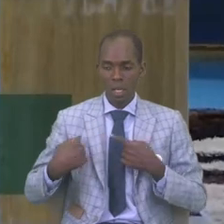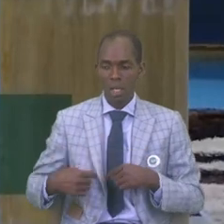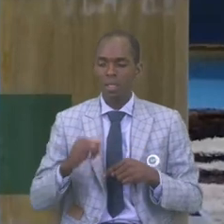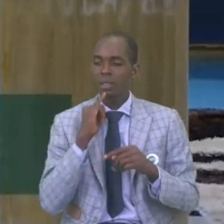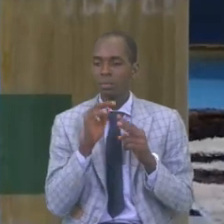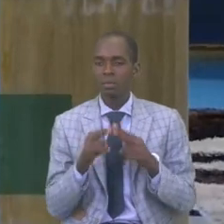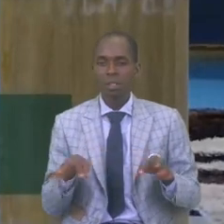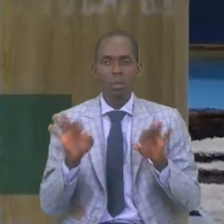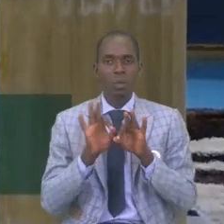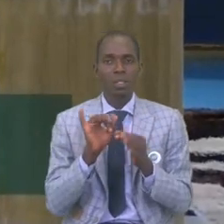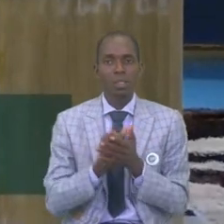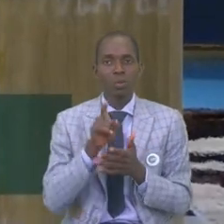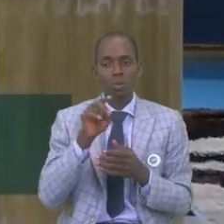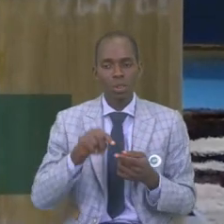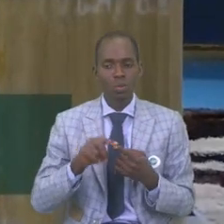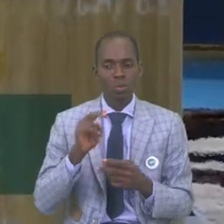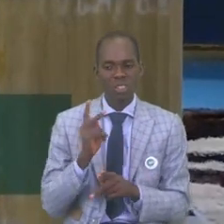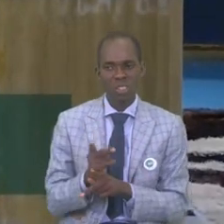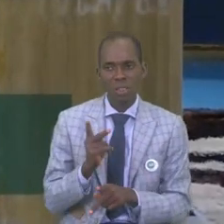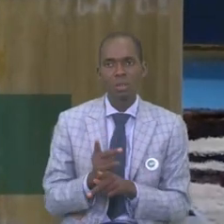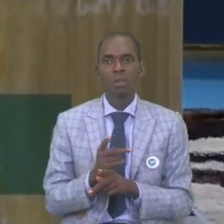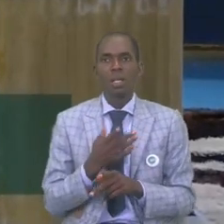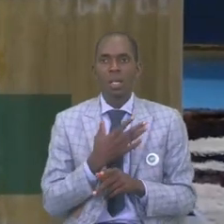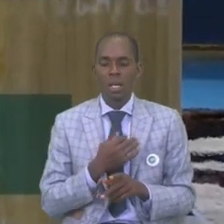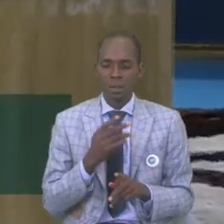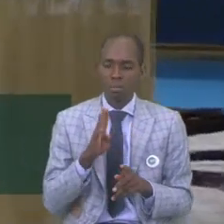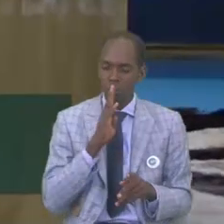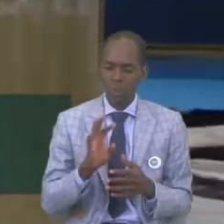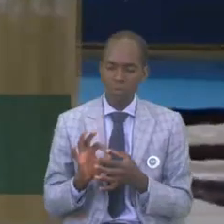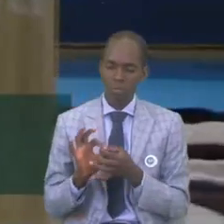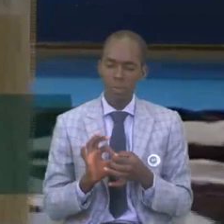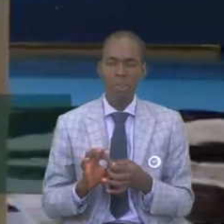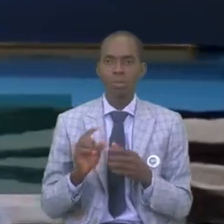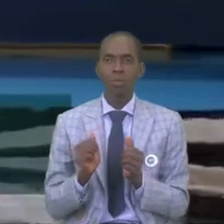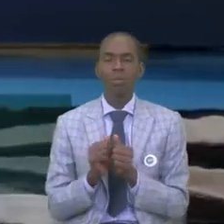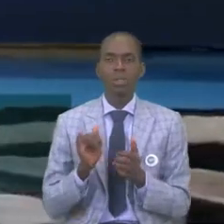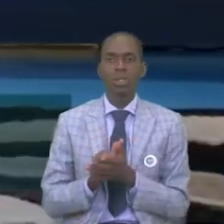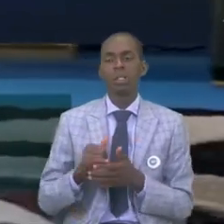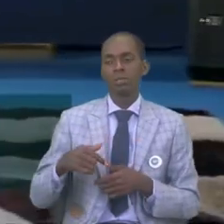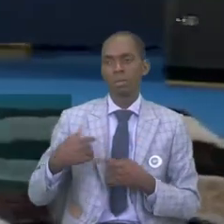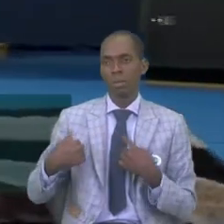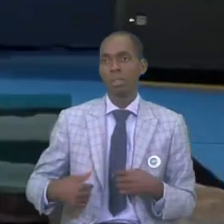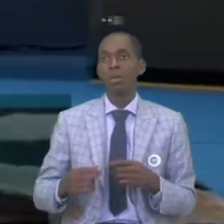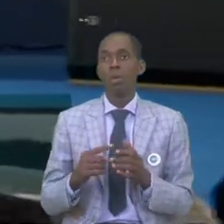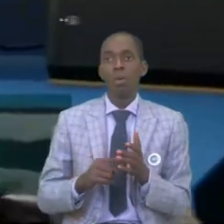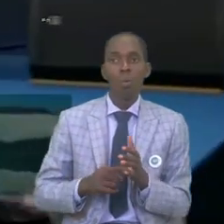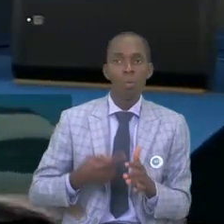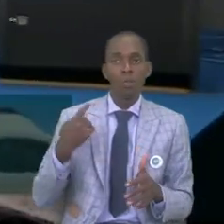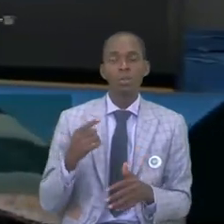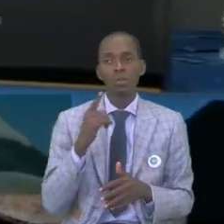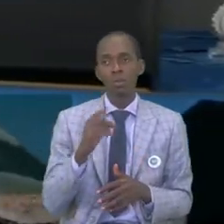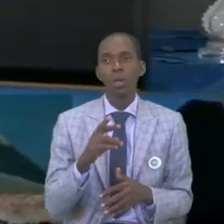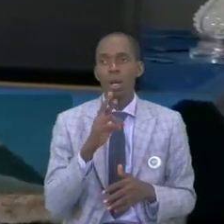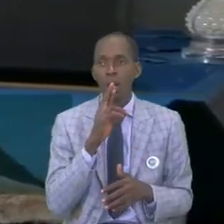have to keep that heart and keep united with that heart. Once the vows connecting you with